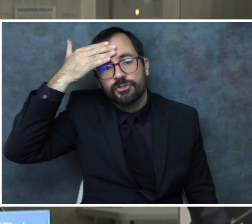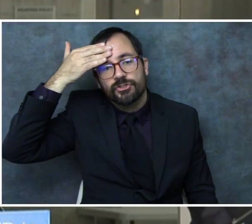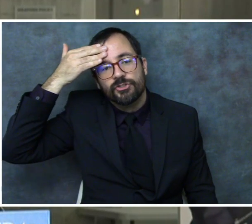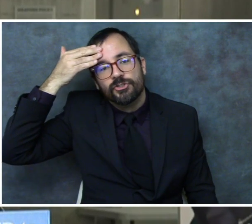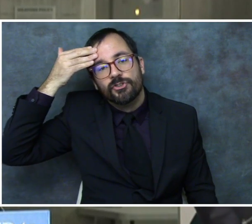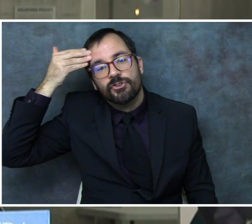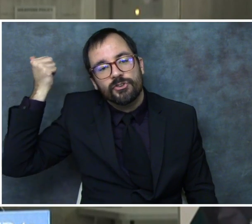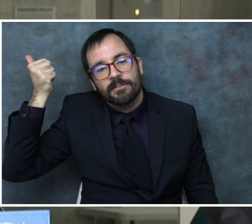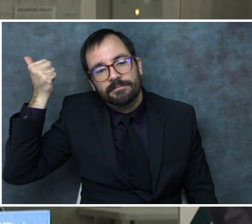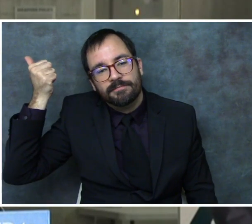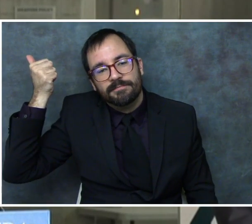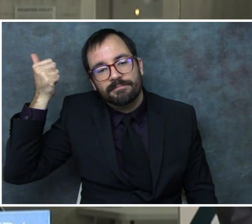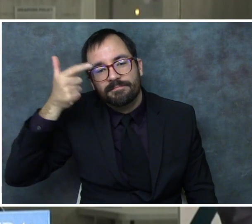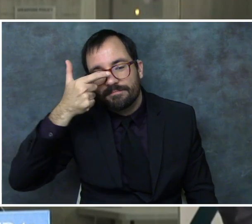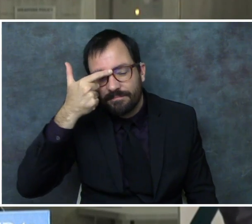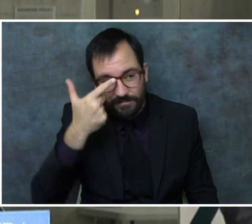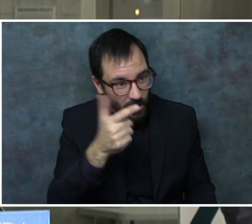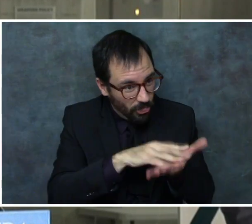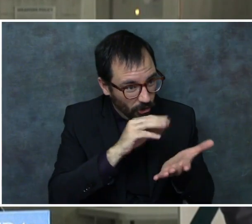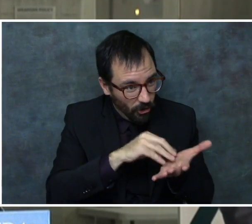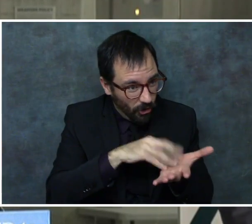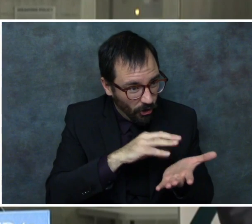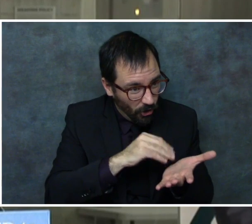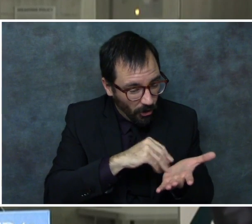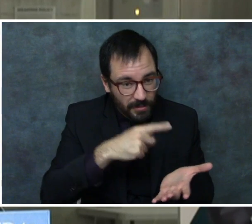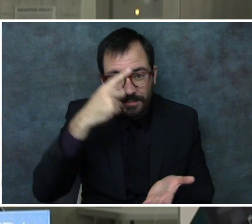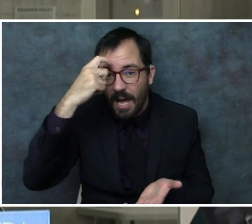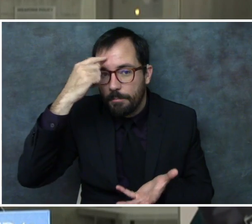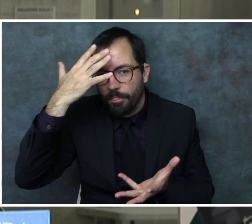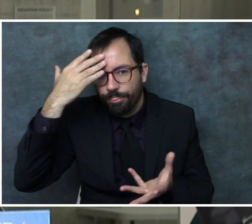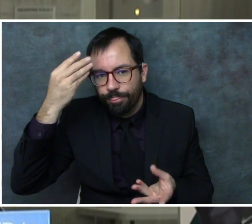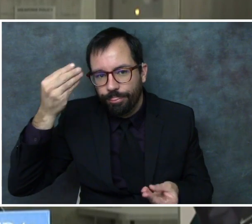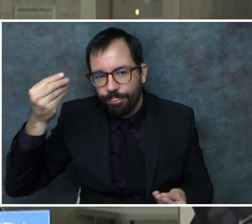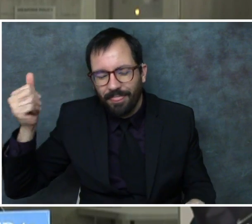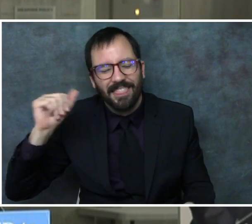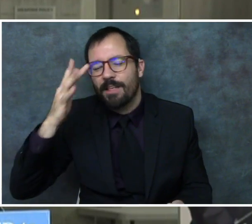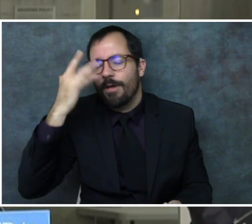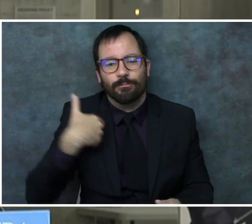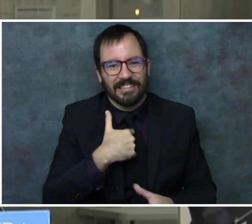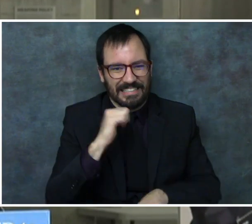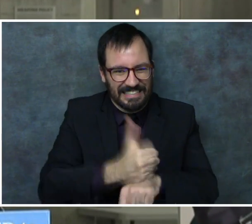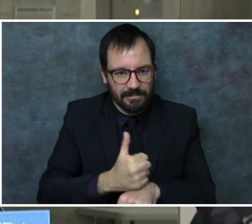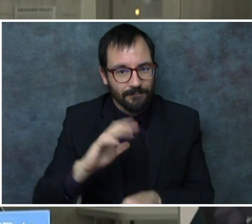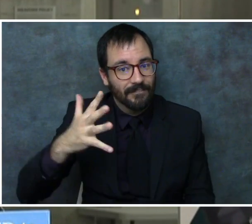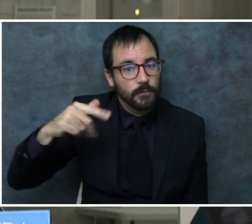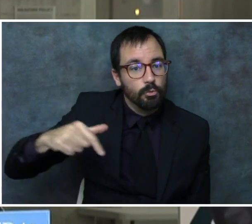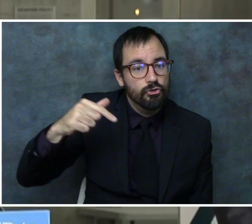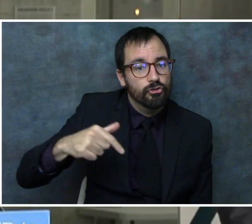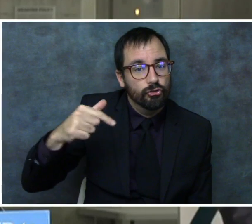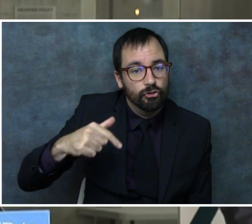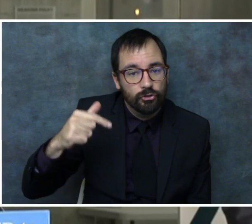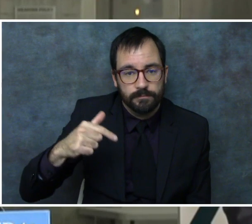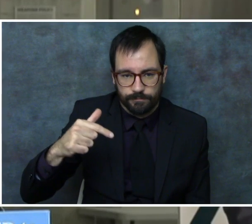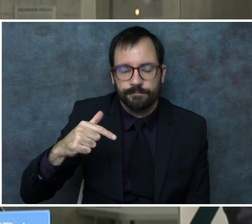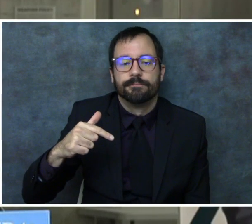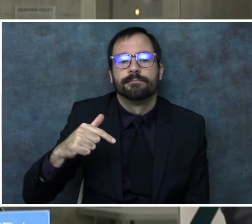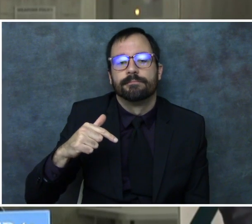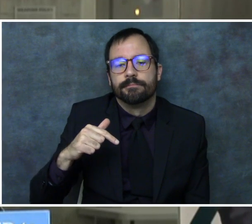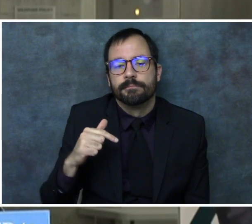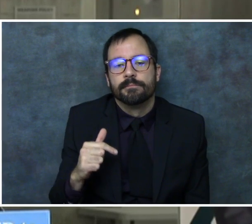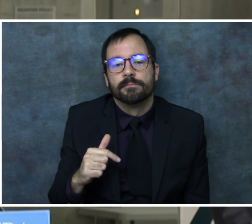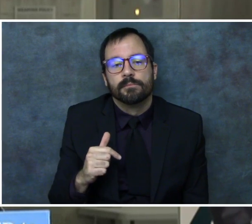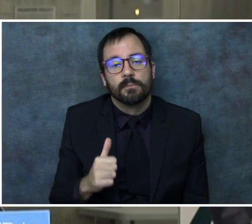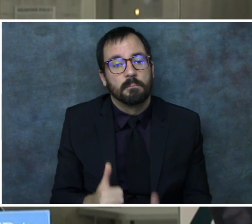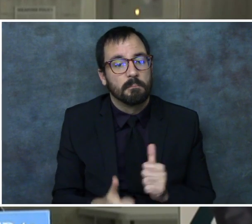trying to advance those programs. Right now, we're talking about most of our kids will be 7, 8, 9 months out of school by the time